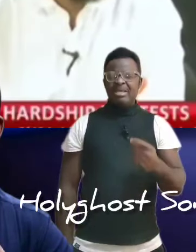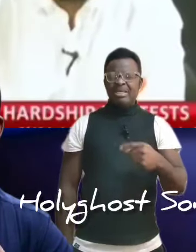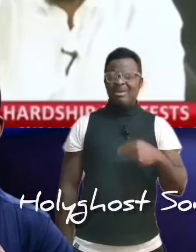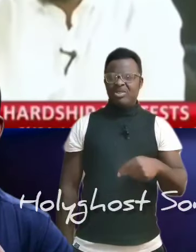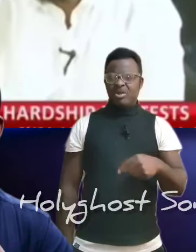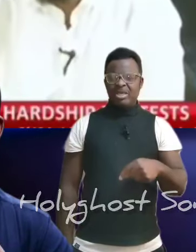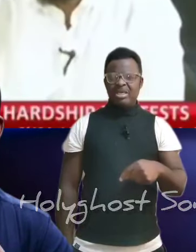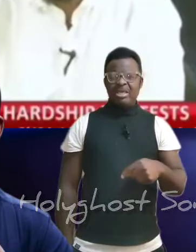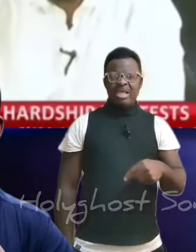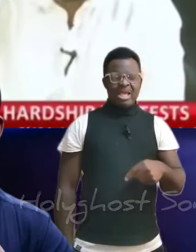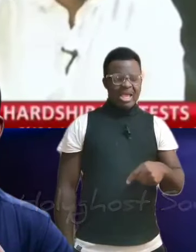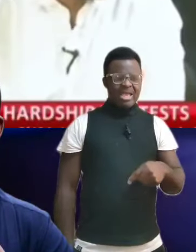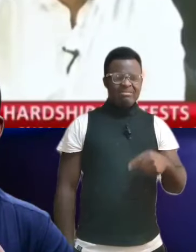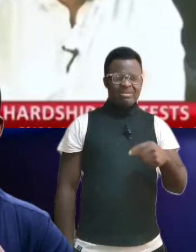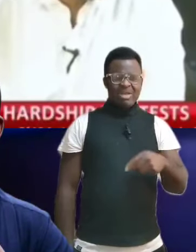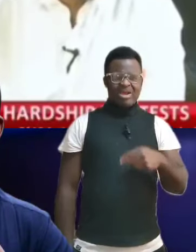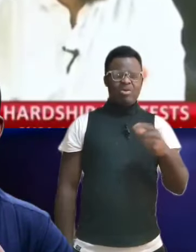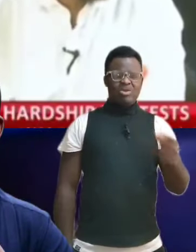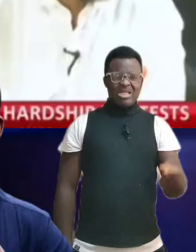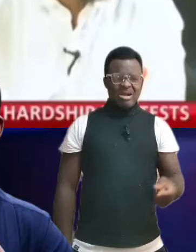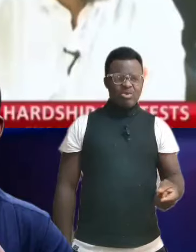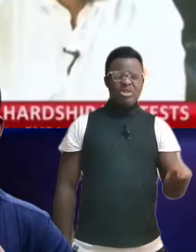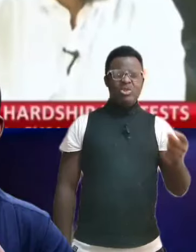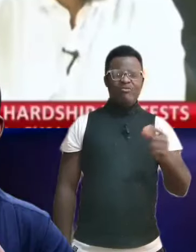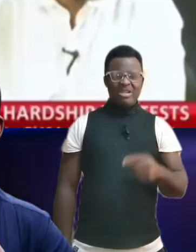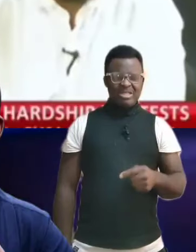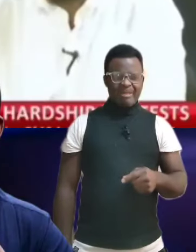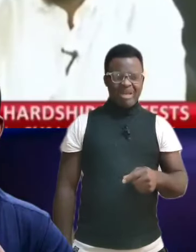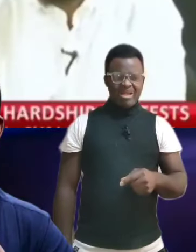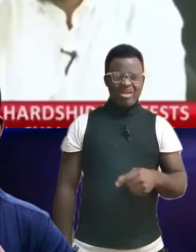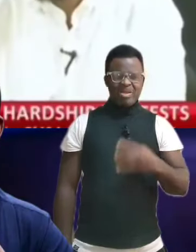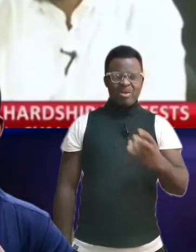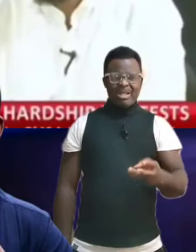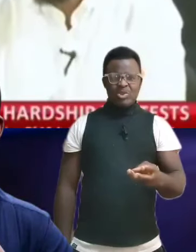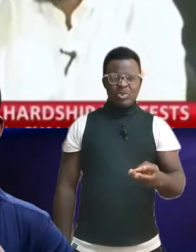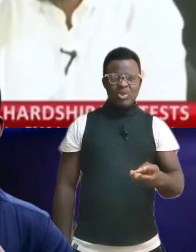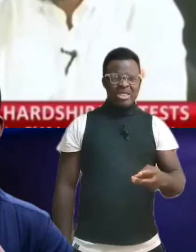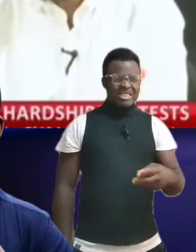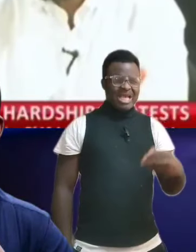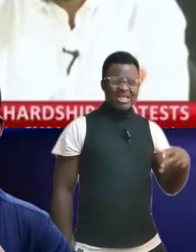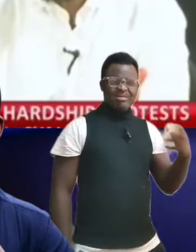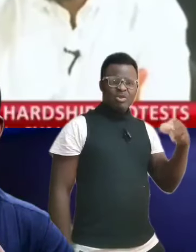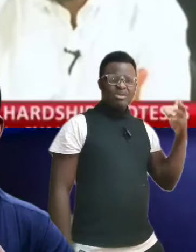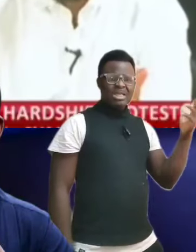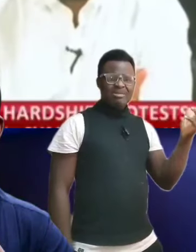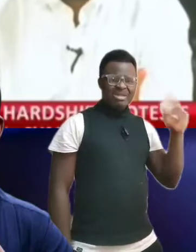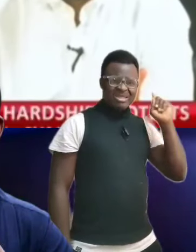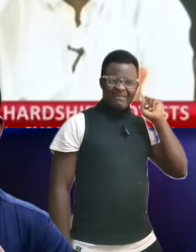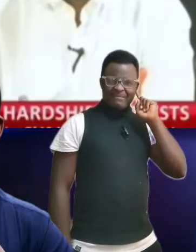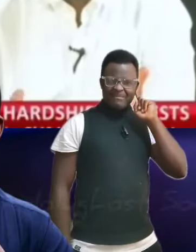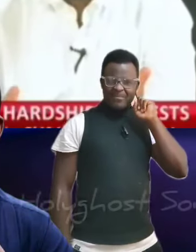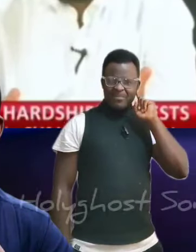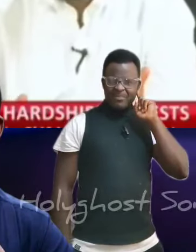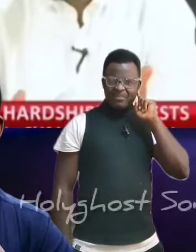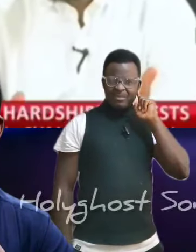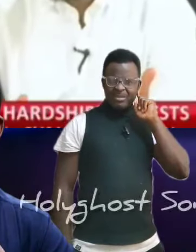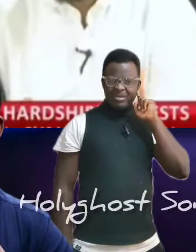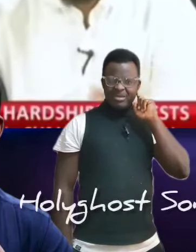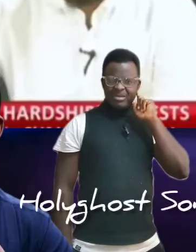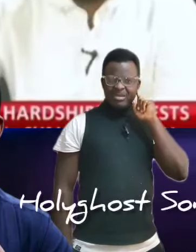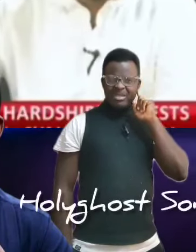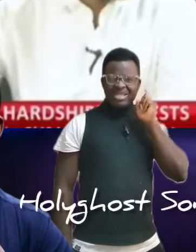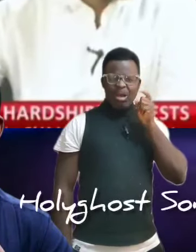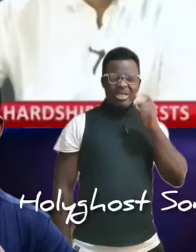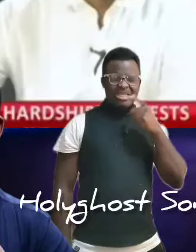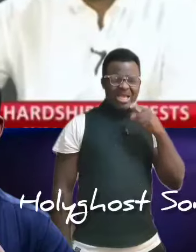say. Are we not all entertained by the clowns and the gestures that we are